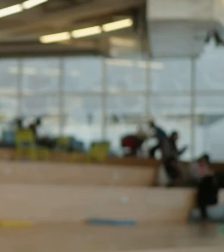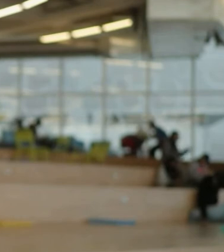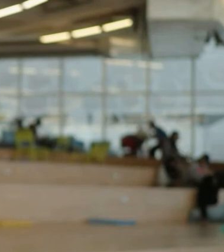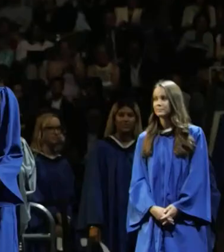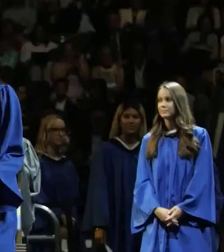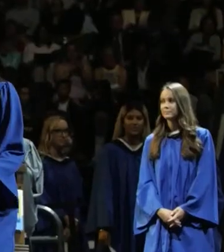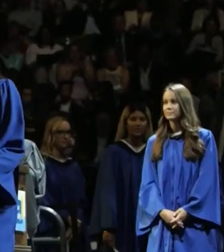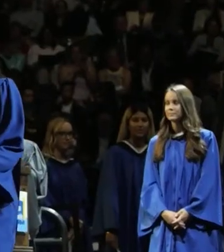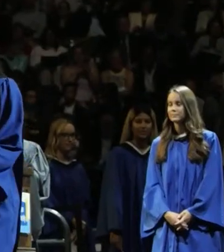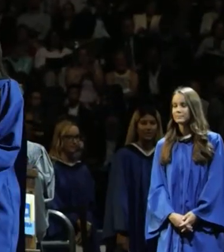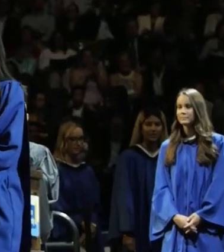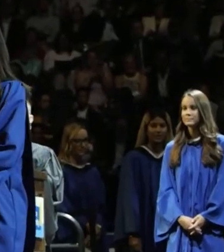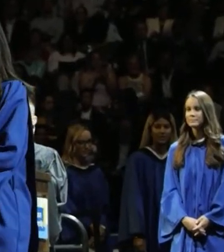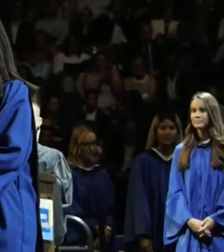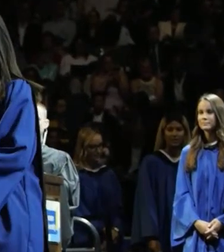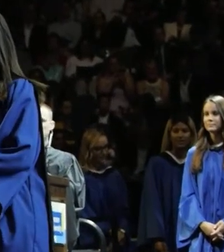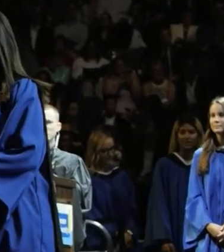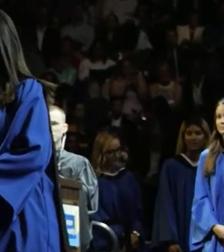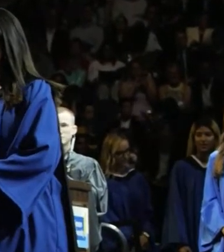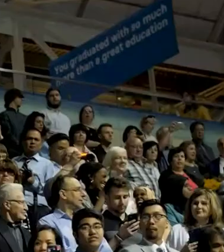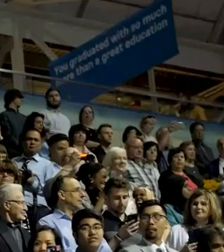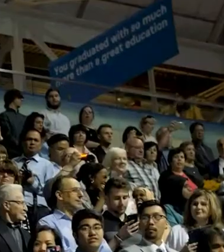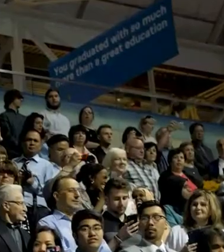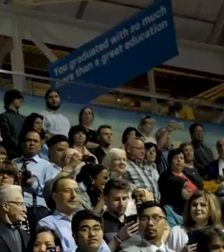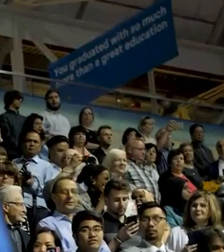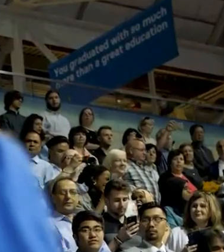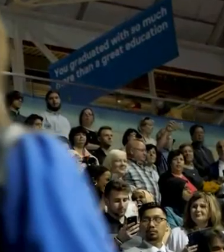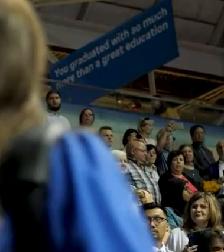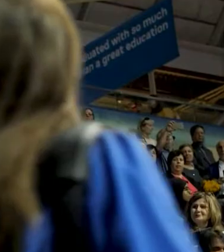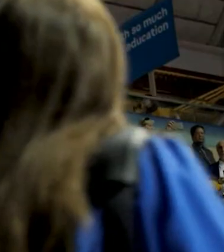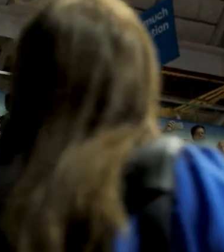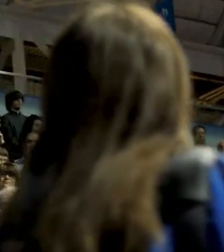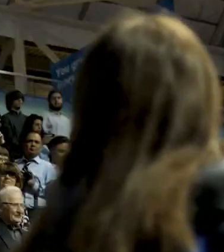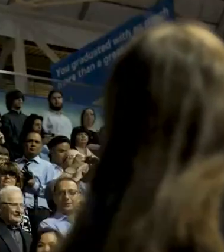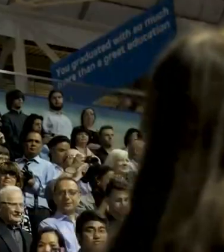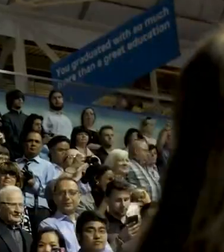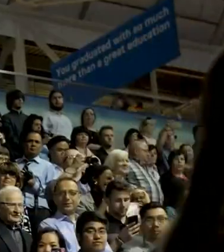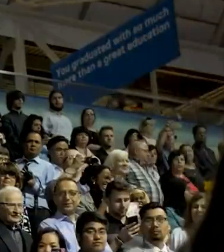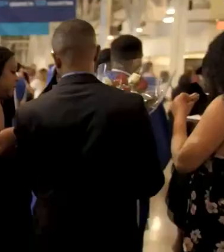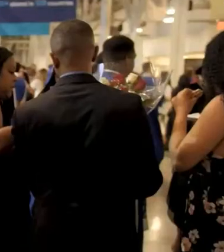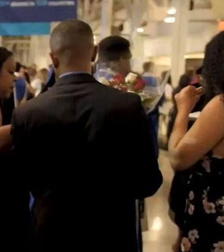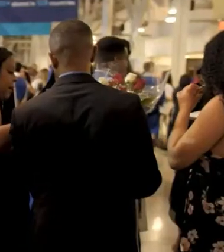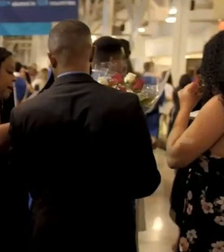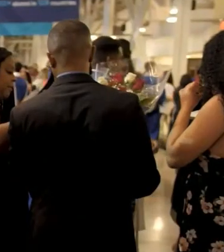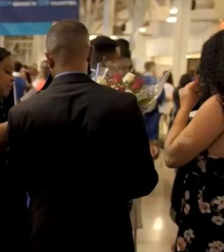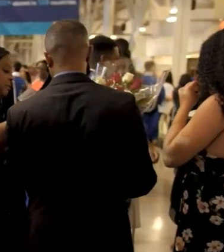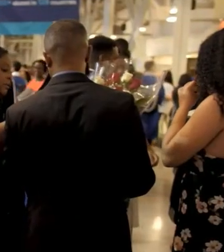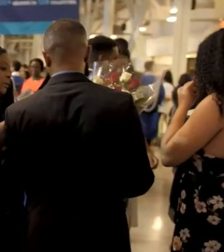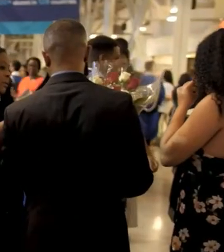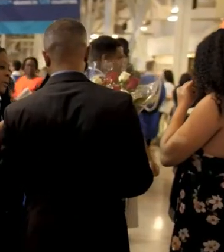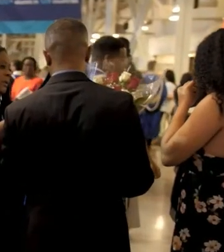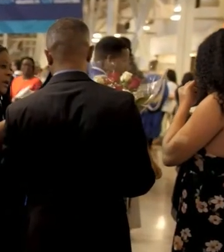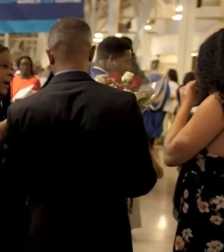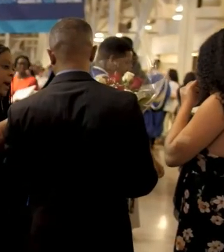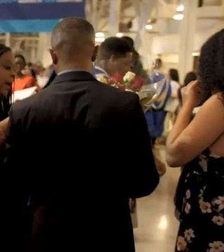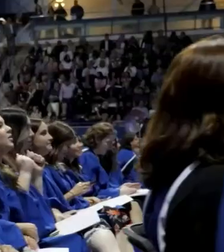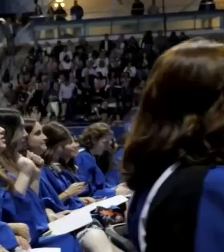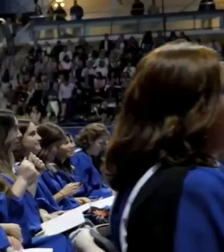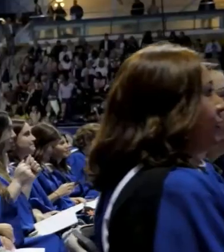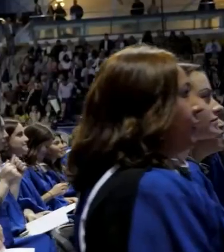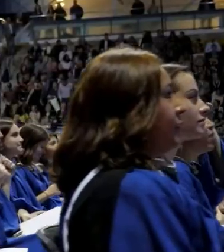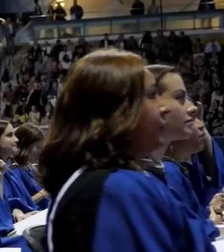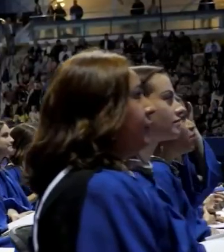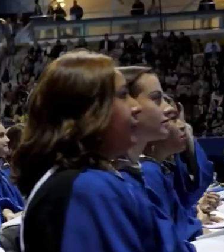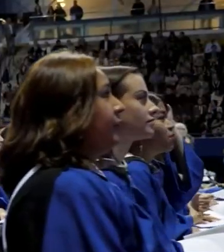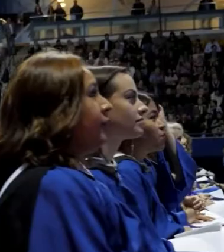to see the students coming across the stage, to see their families excited with them, and to see so many of